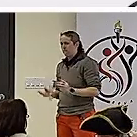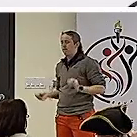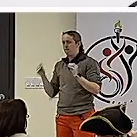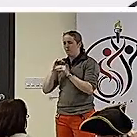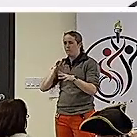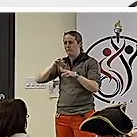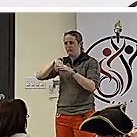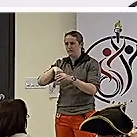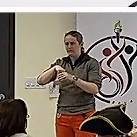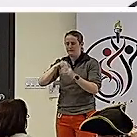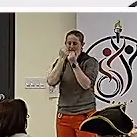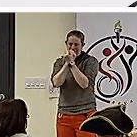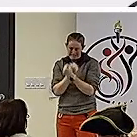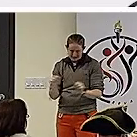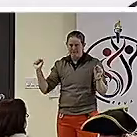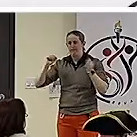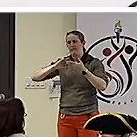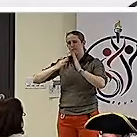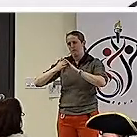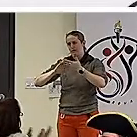safe communities. Thank you.